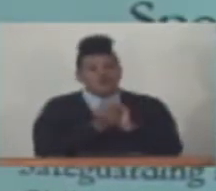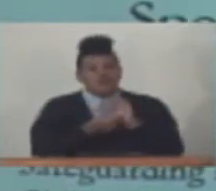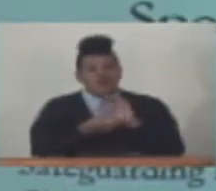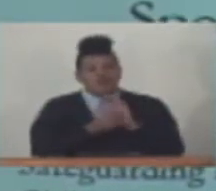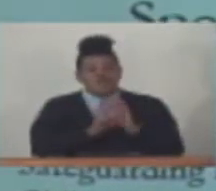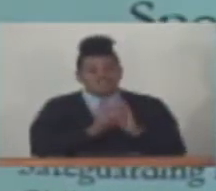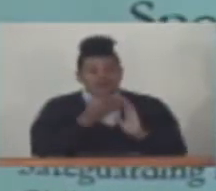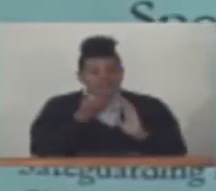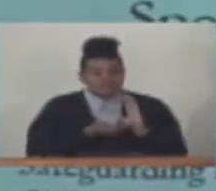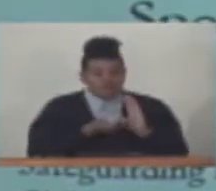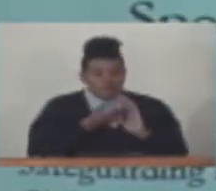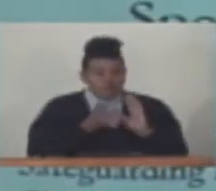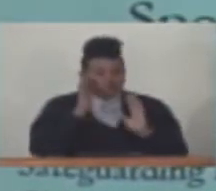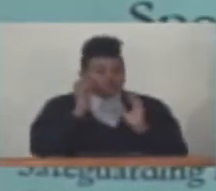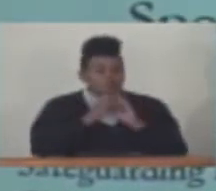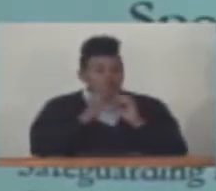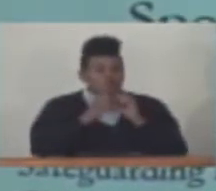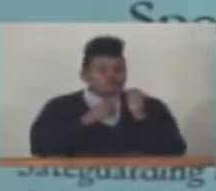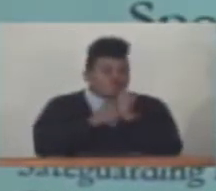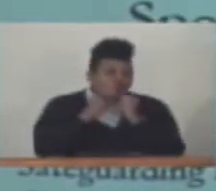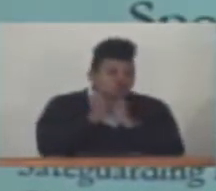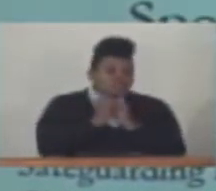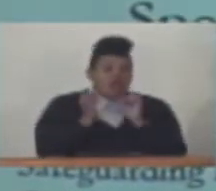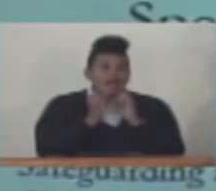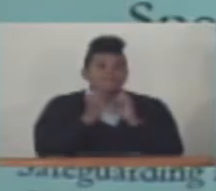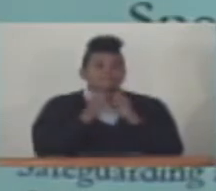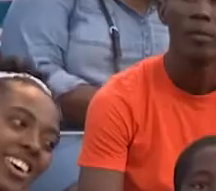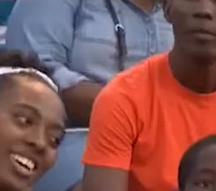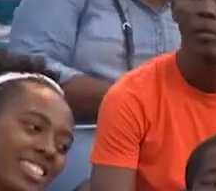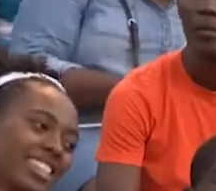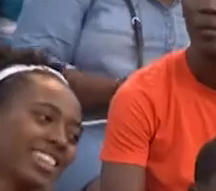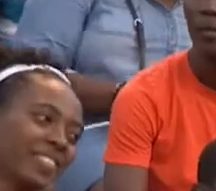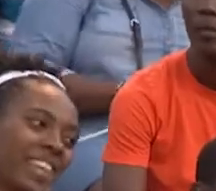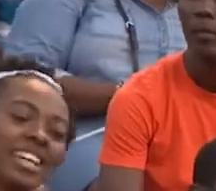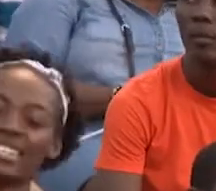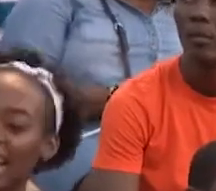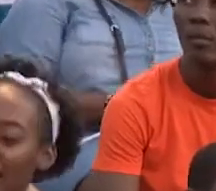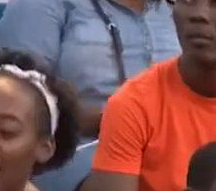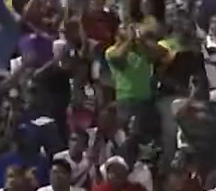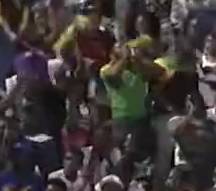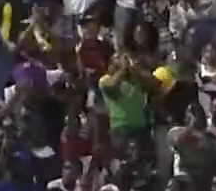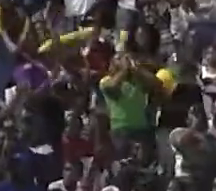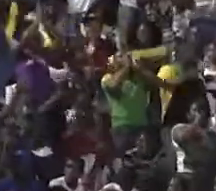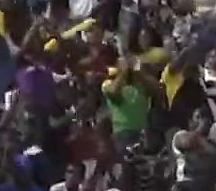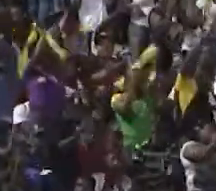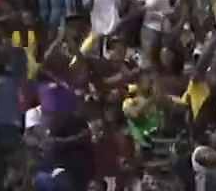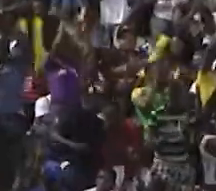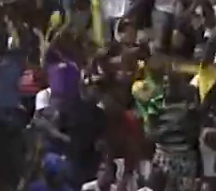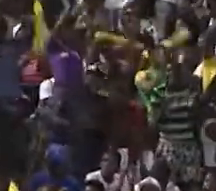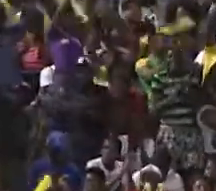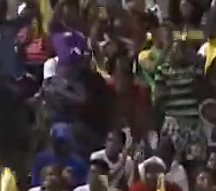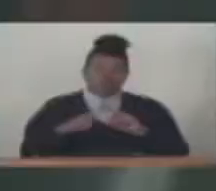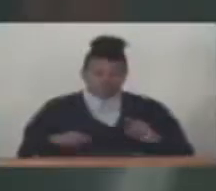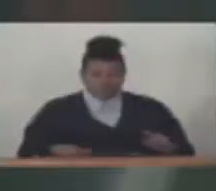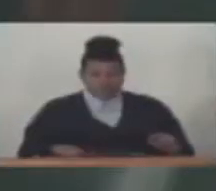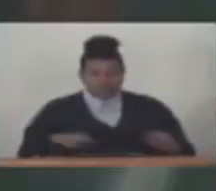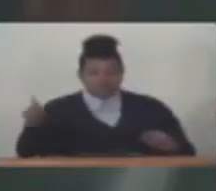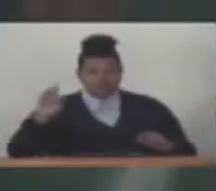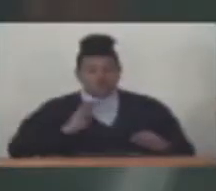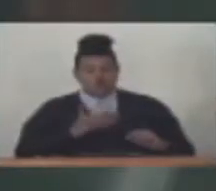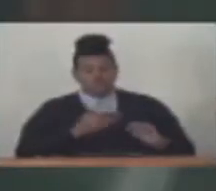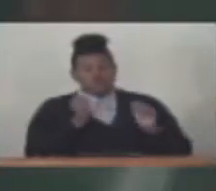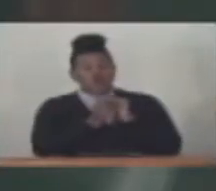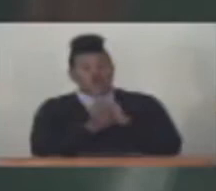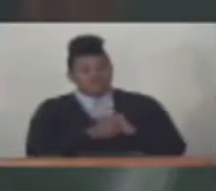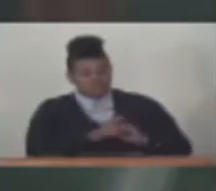format which would be more structured and more inclusive. Sports tourism is the buzzword these days. It is for us